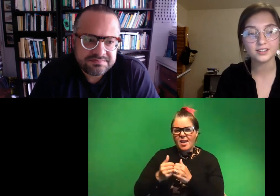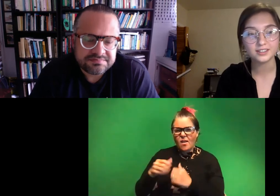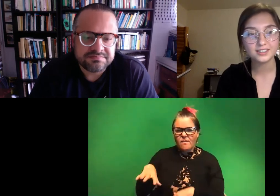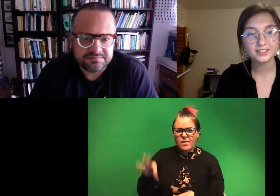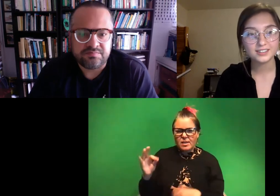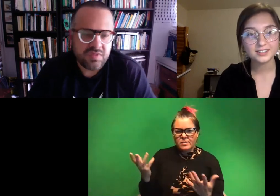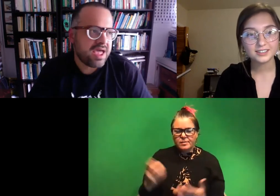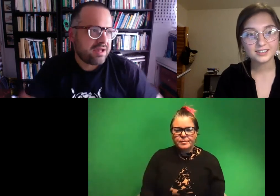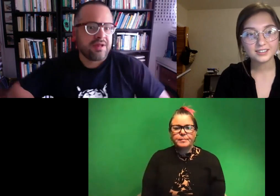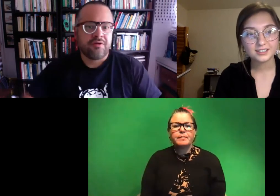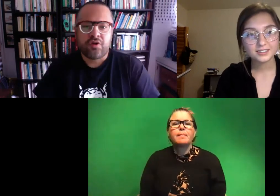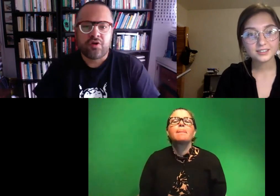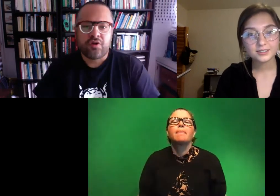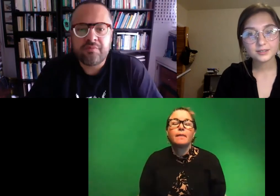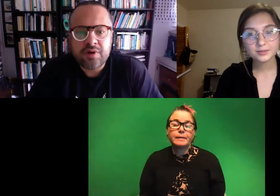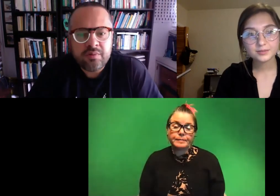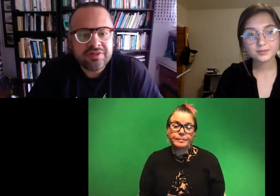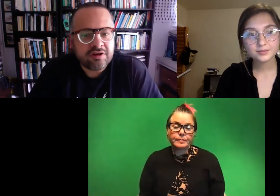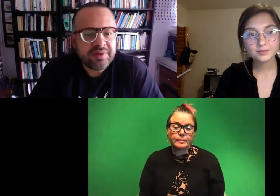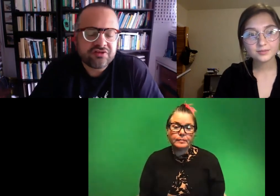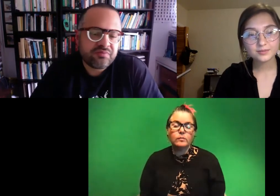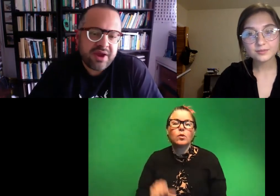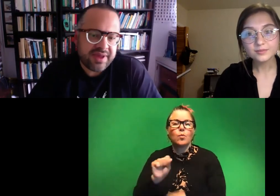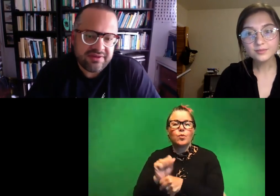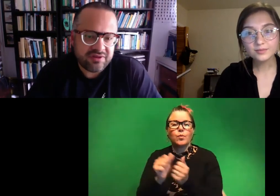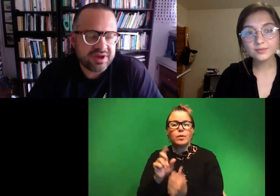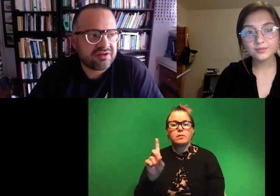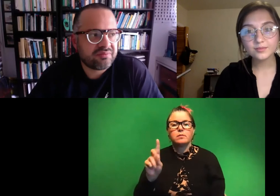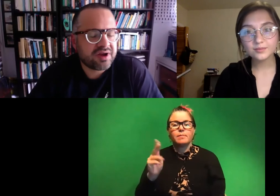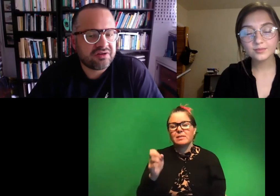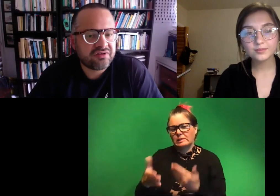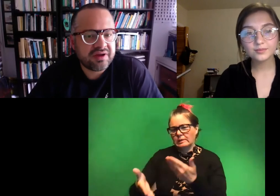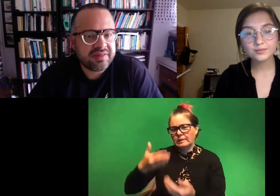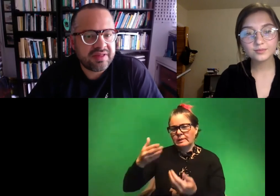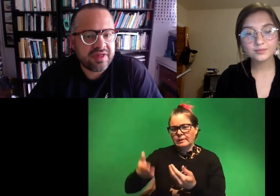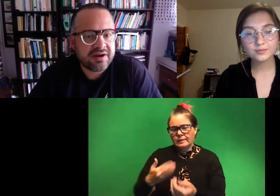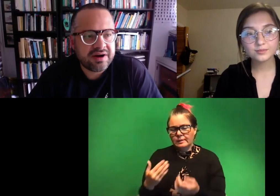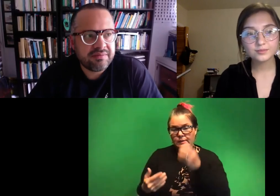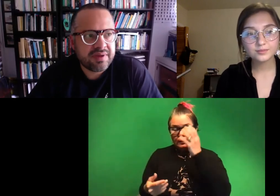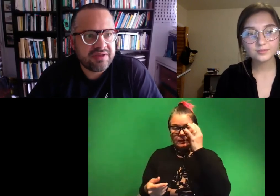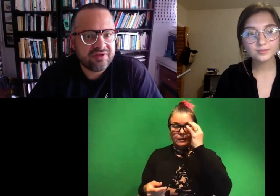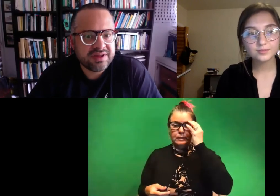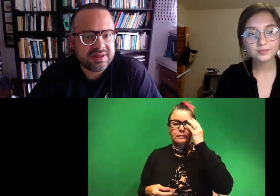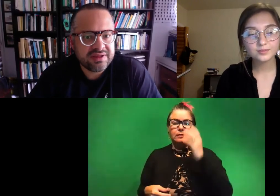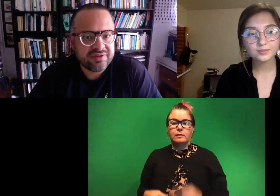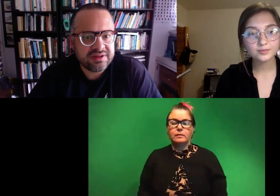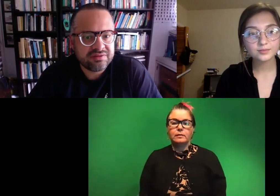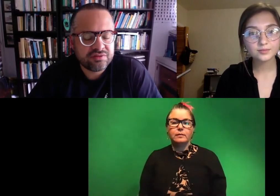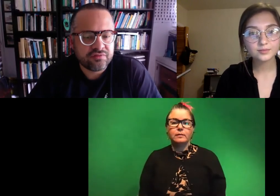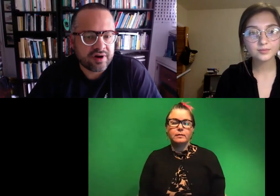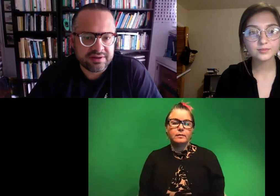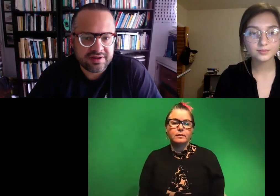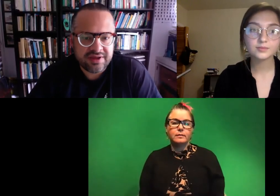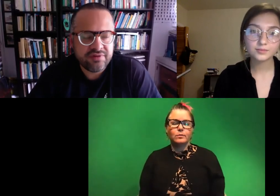one? Yeah. So working with dung beetles is very easy because they are easily